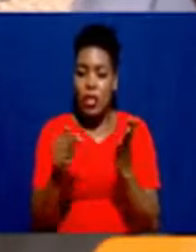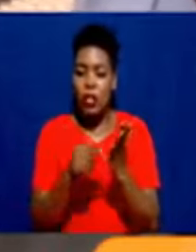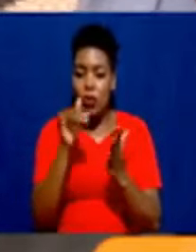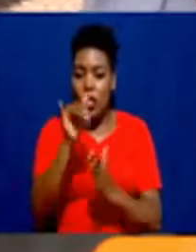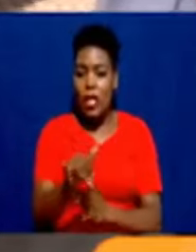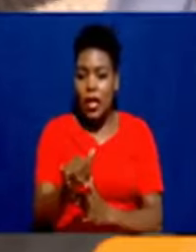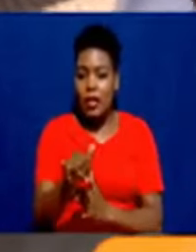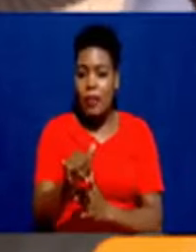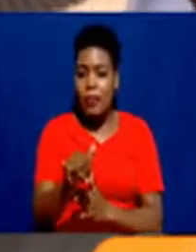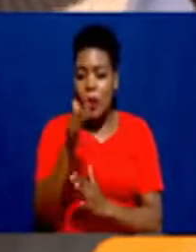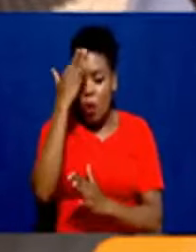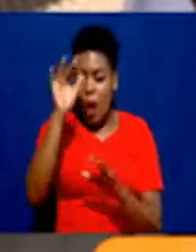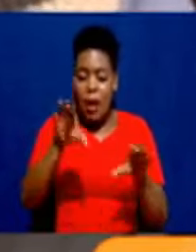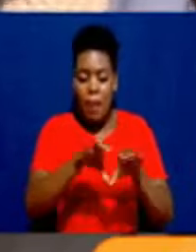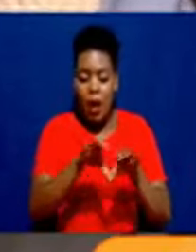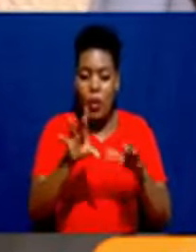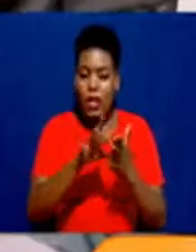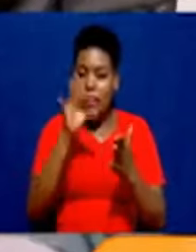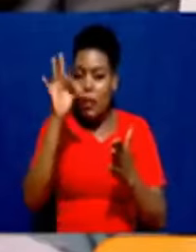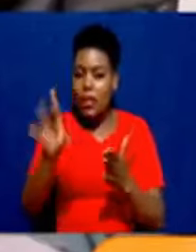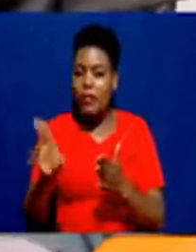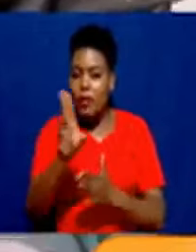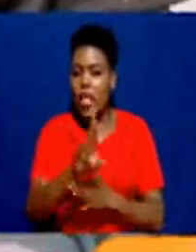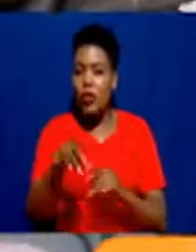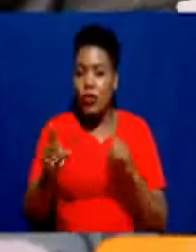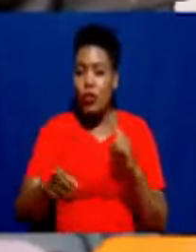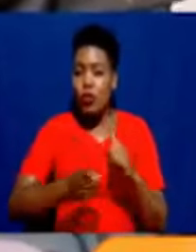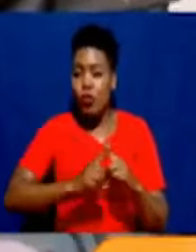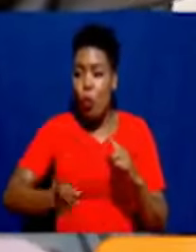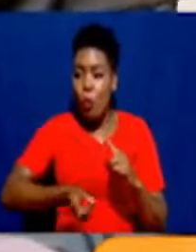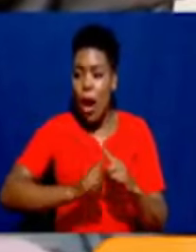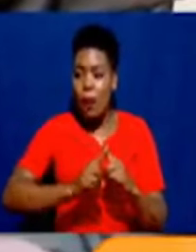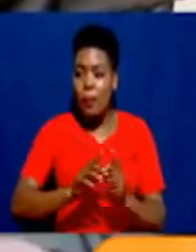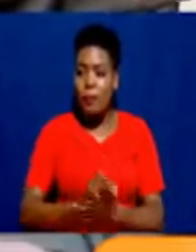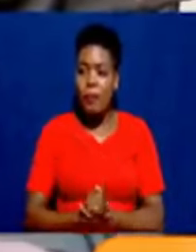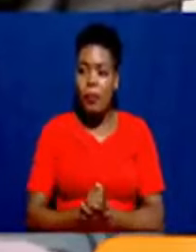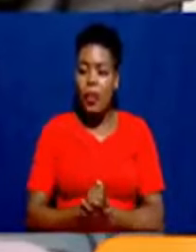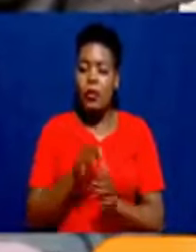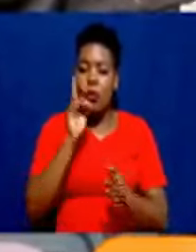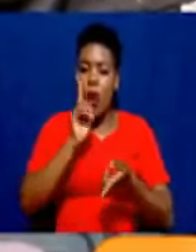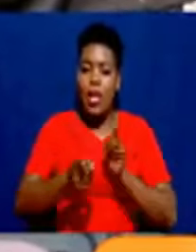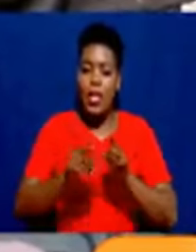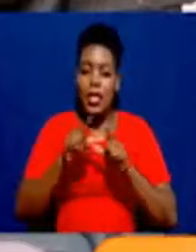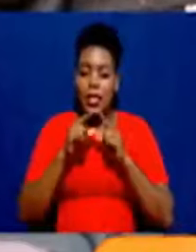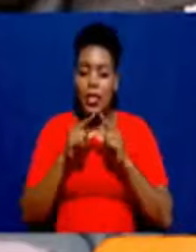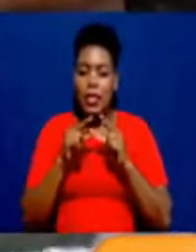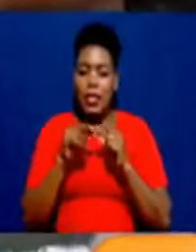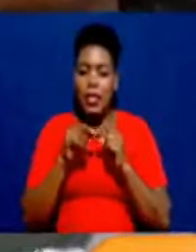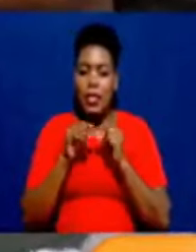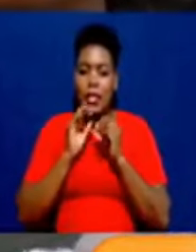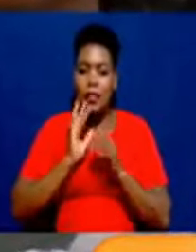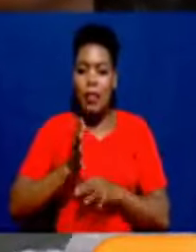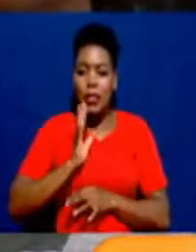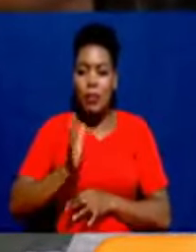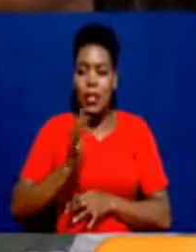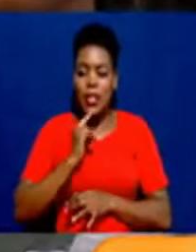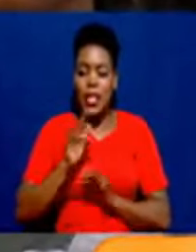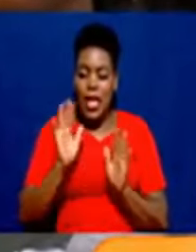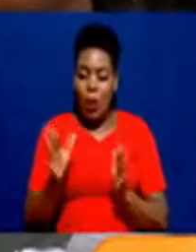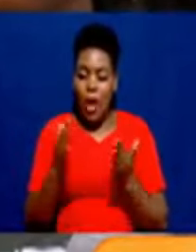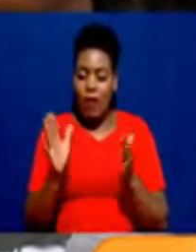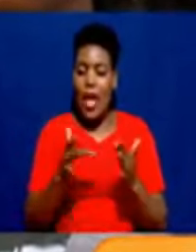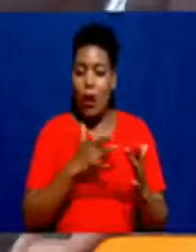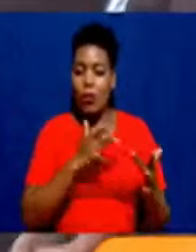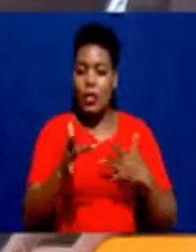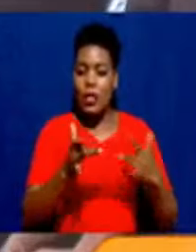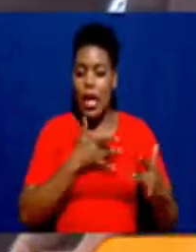Wana replace bao na chuma. This happening even as athletes' speeches express the welfare concerns